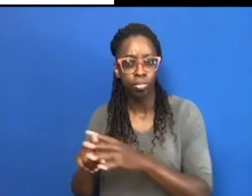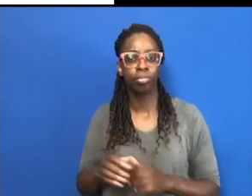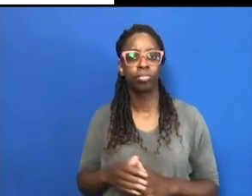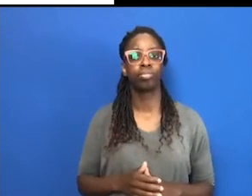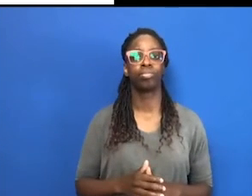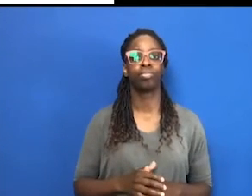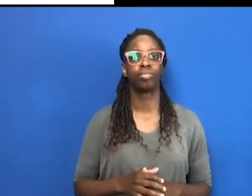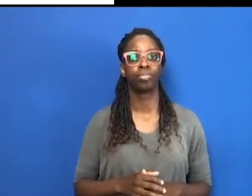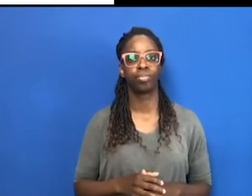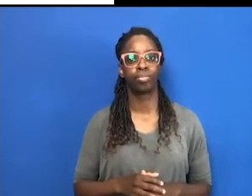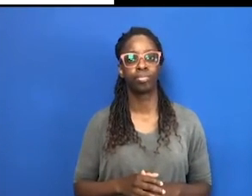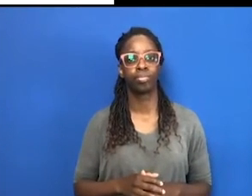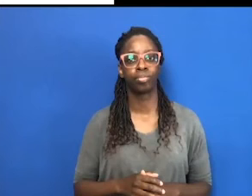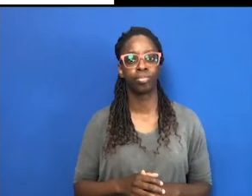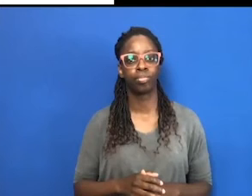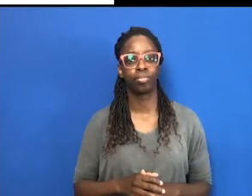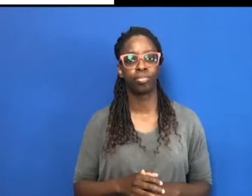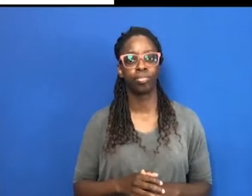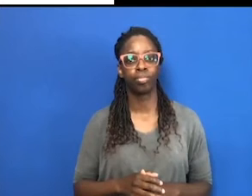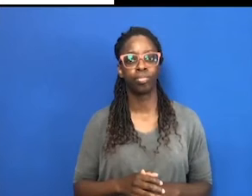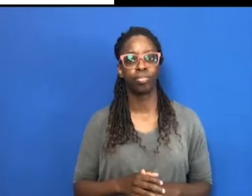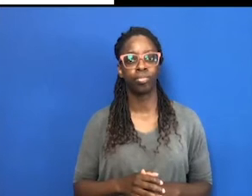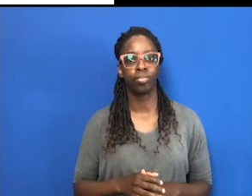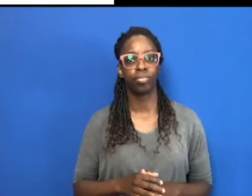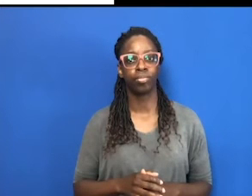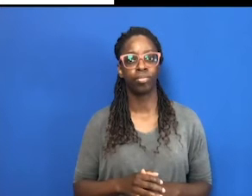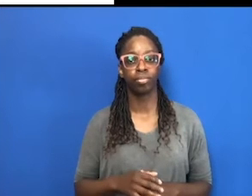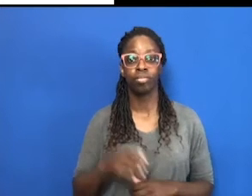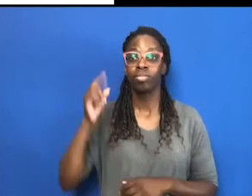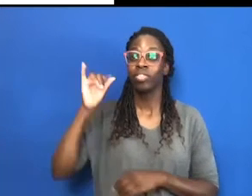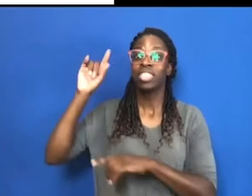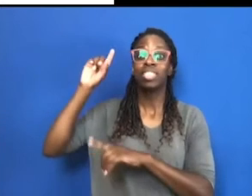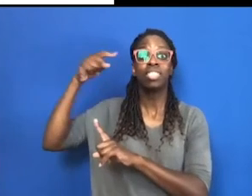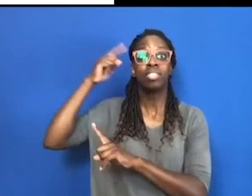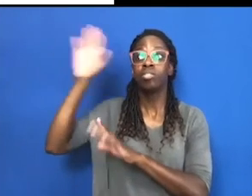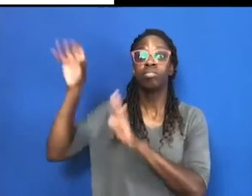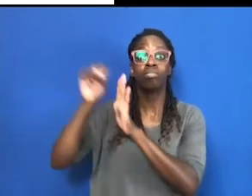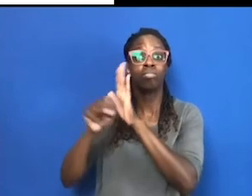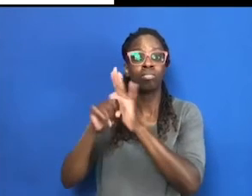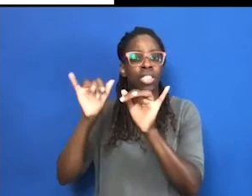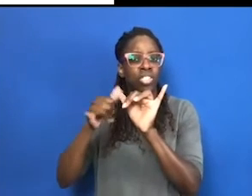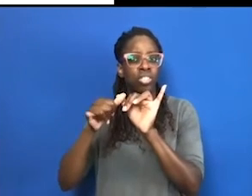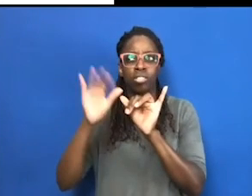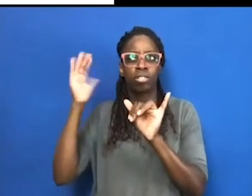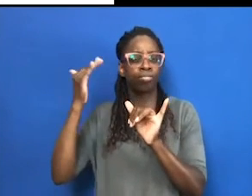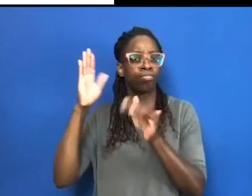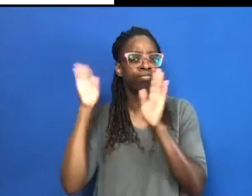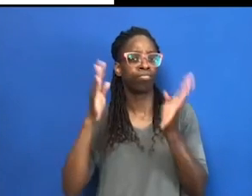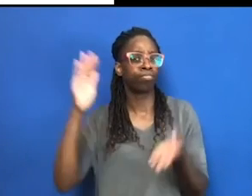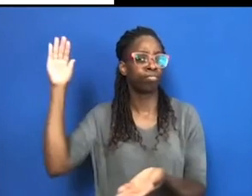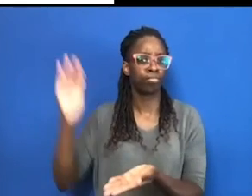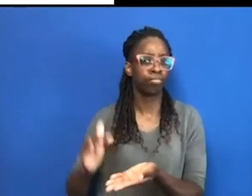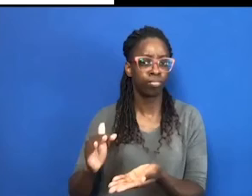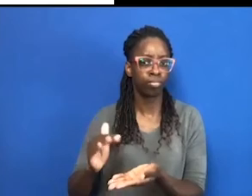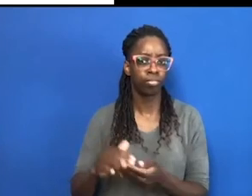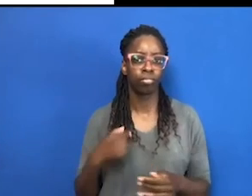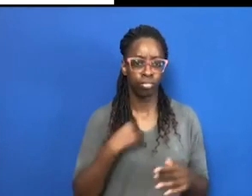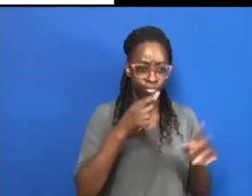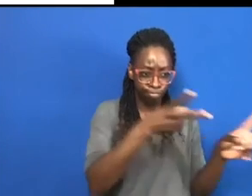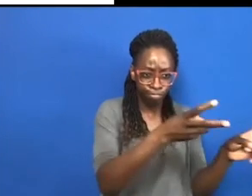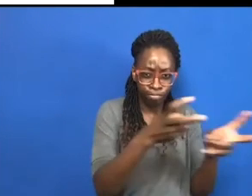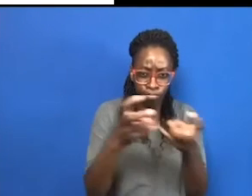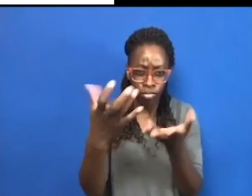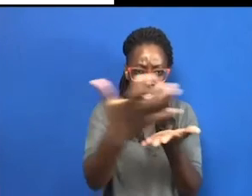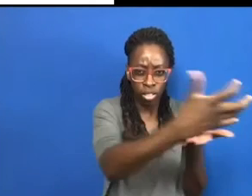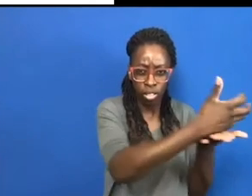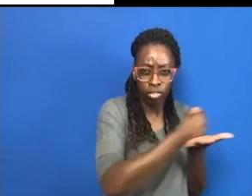by the states as technology and engineering domains. Yet when we went through and coded the domains for relevance to science, technology,